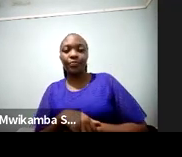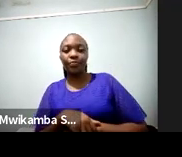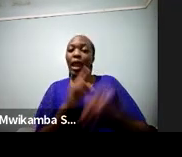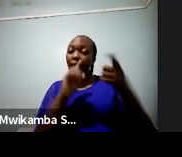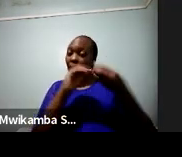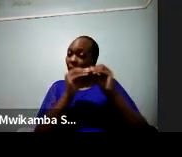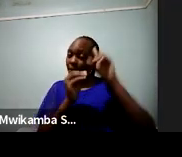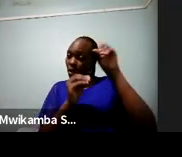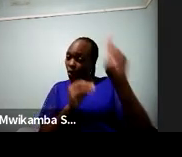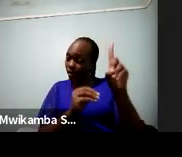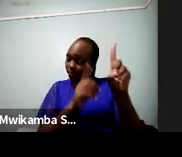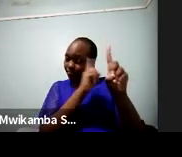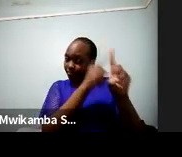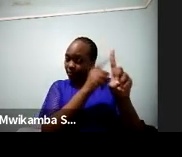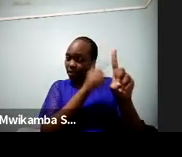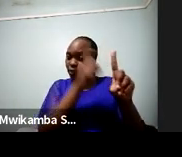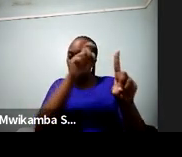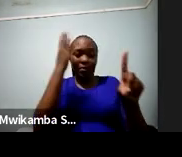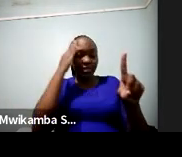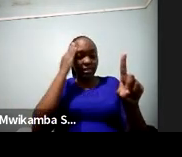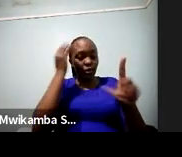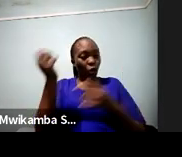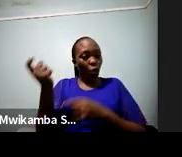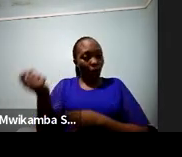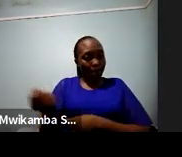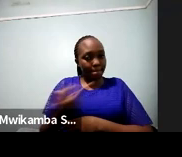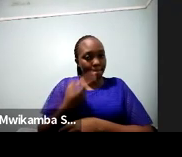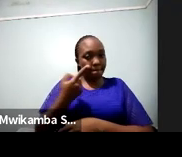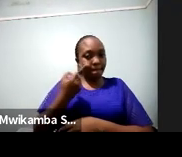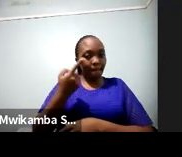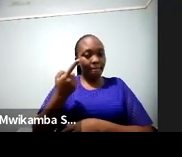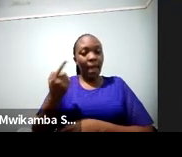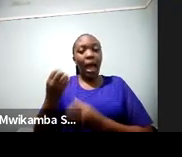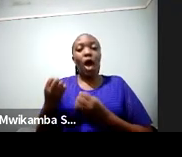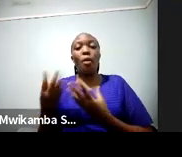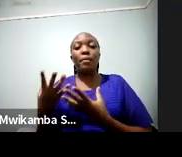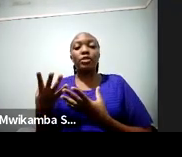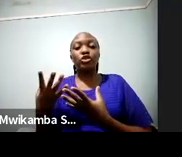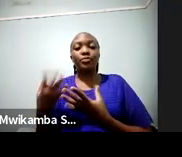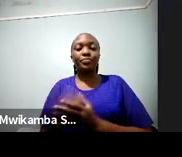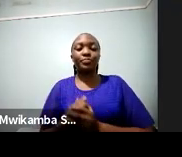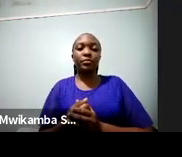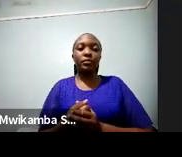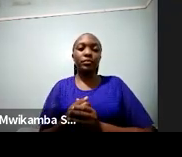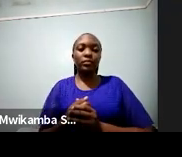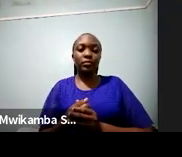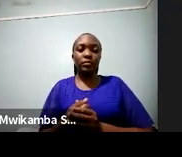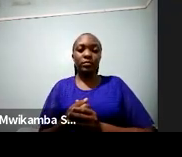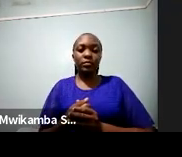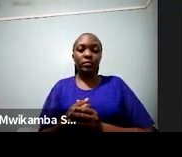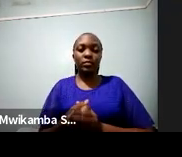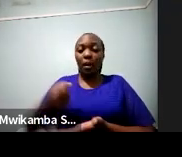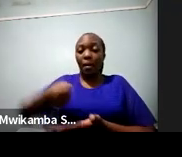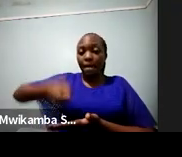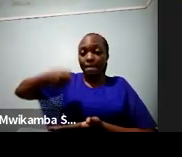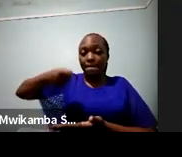just like any budget, even an organizational budget, the first item that you must really work on is income list.